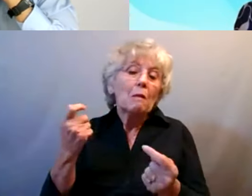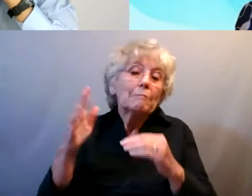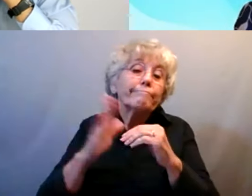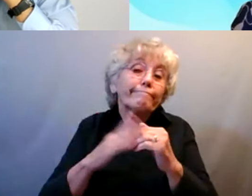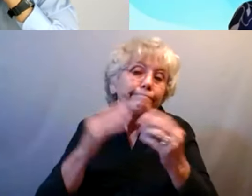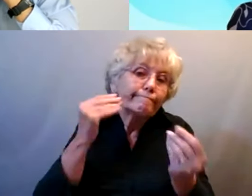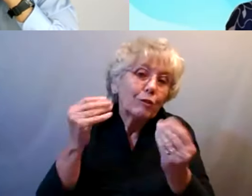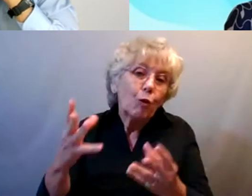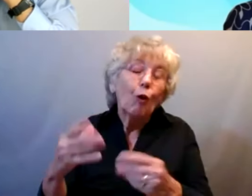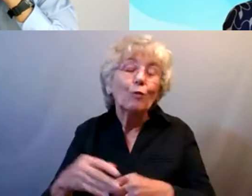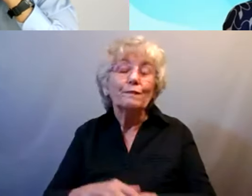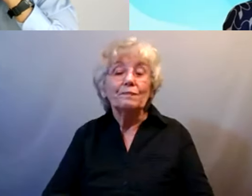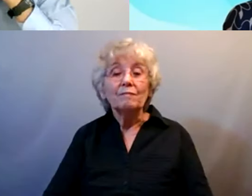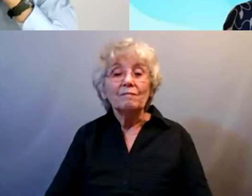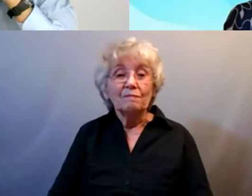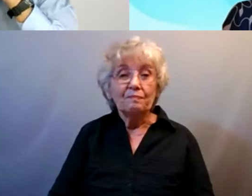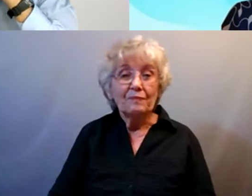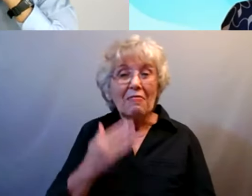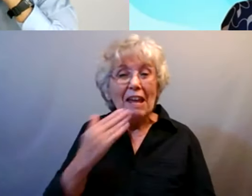that. So thank you.